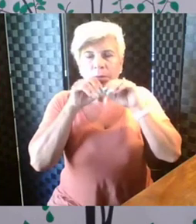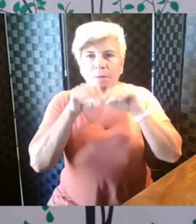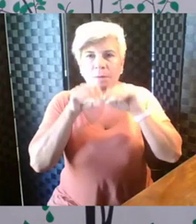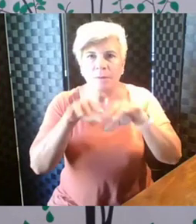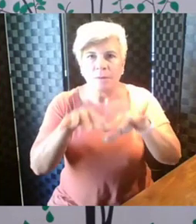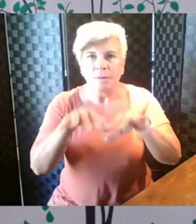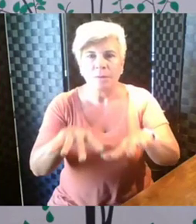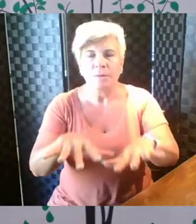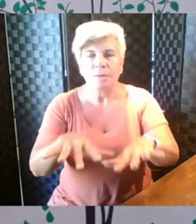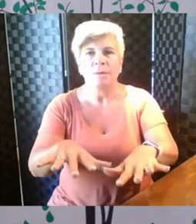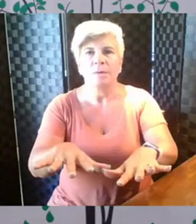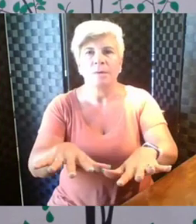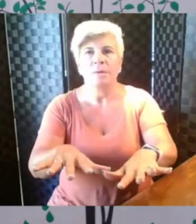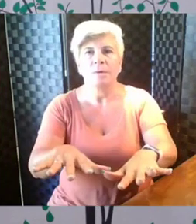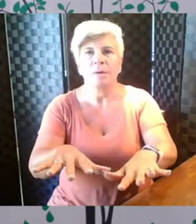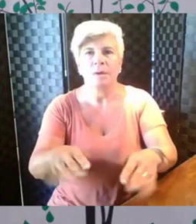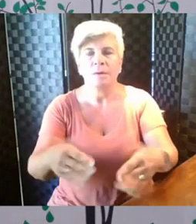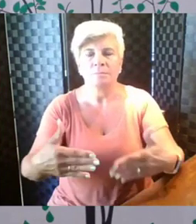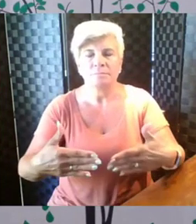out,